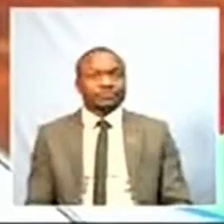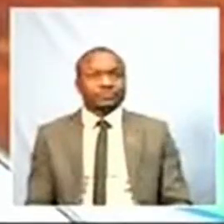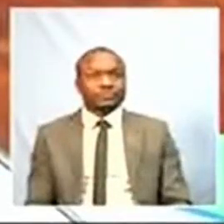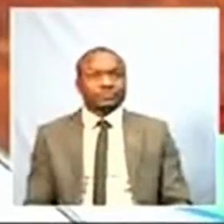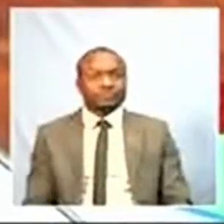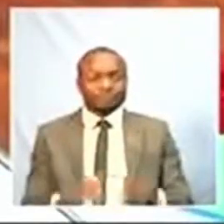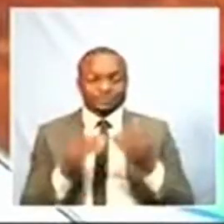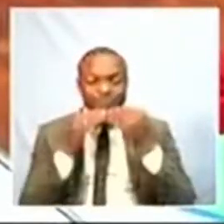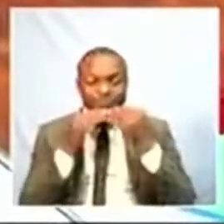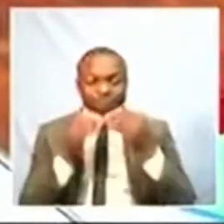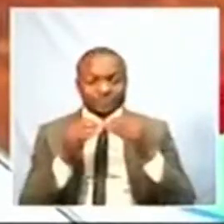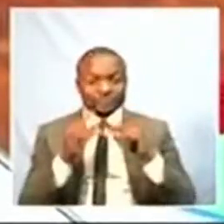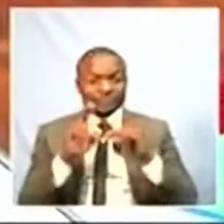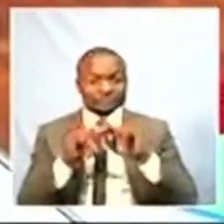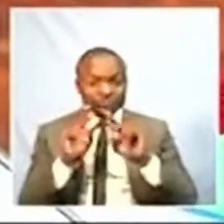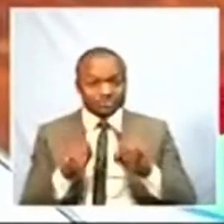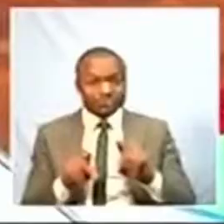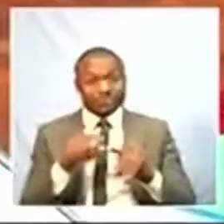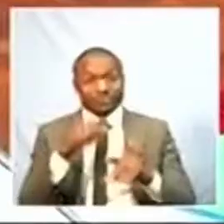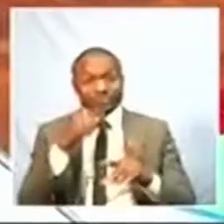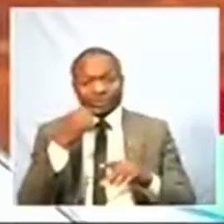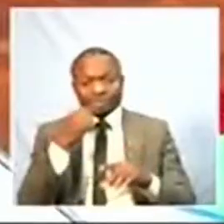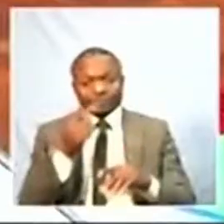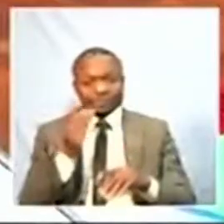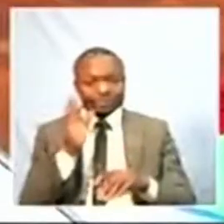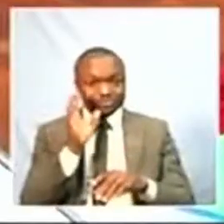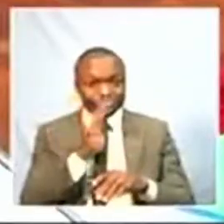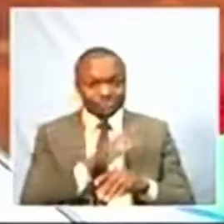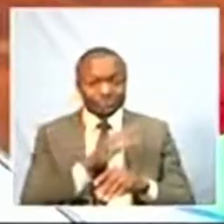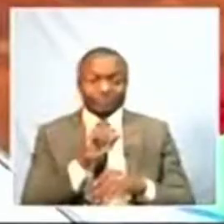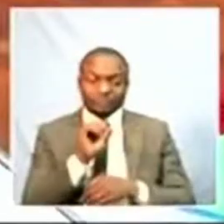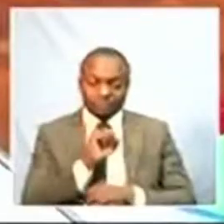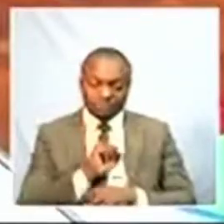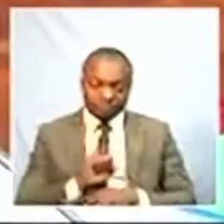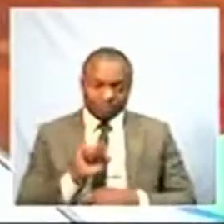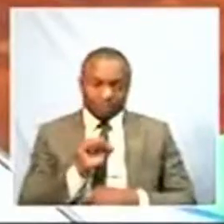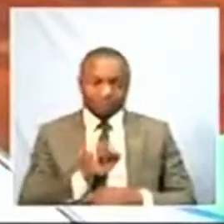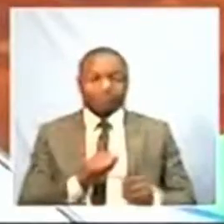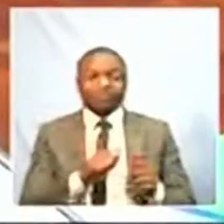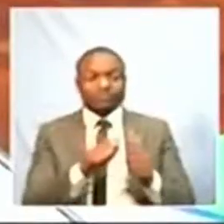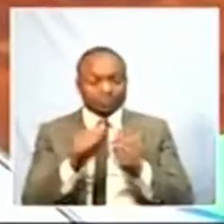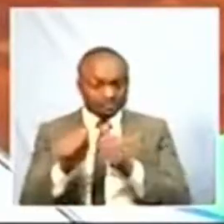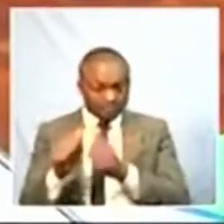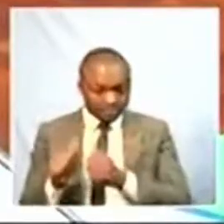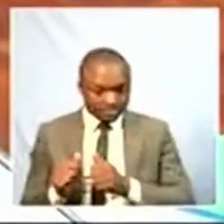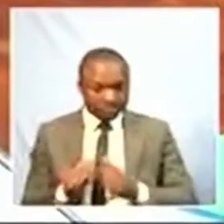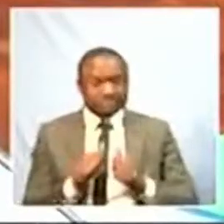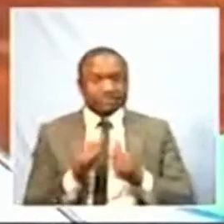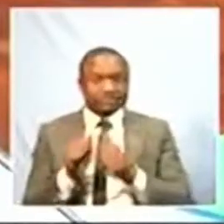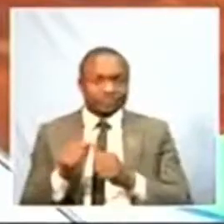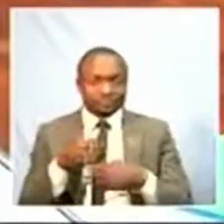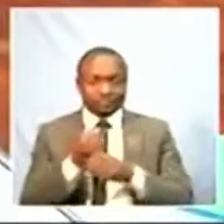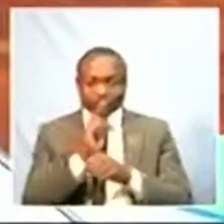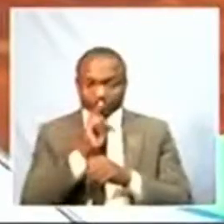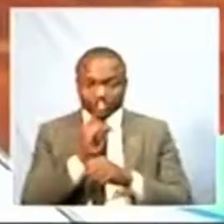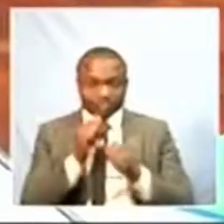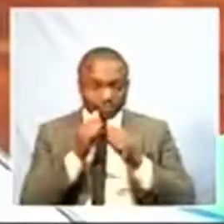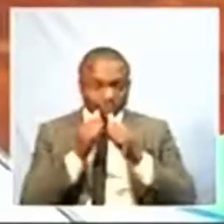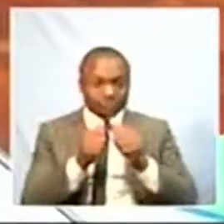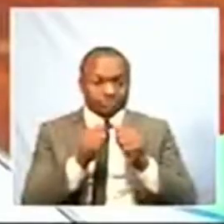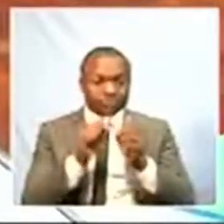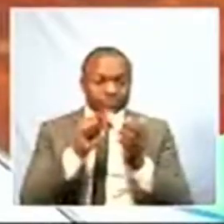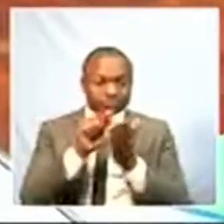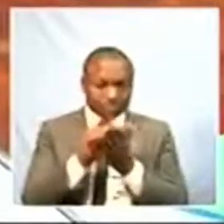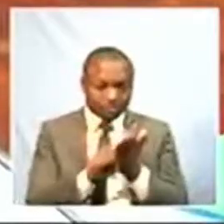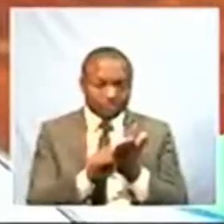Thank you, Chair. As we have stated in our response, we regret the action and hence the measure to ensure that we adhere to the